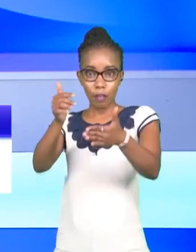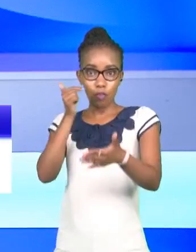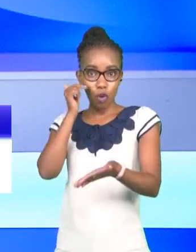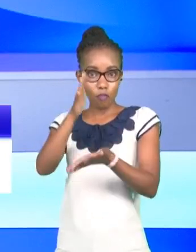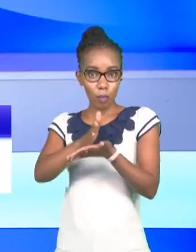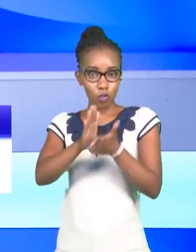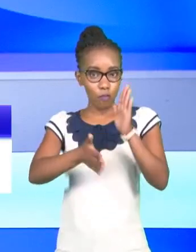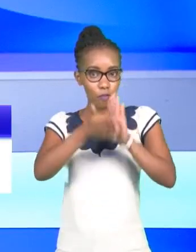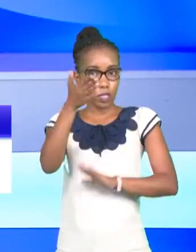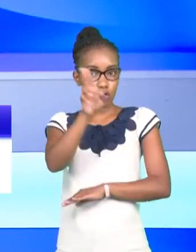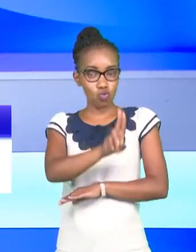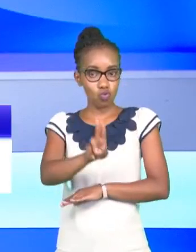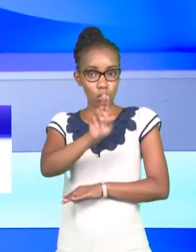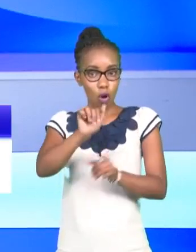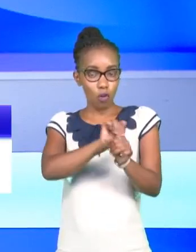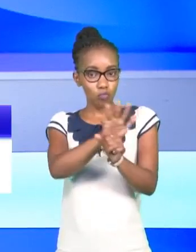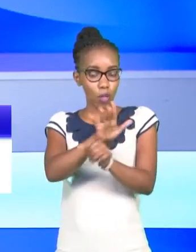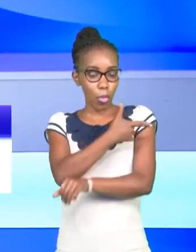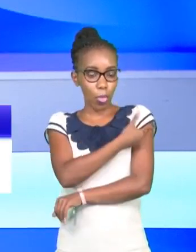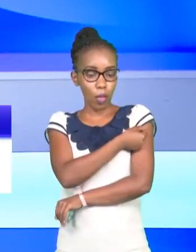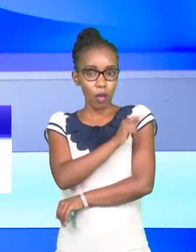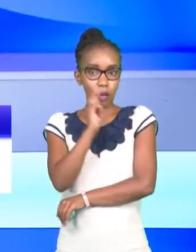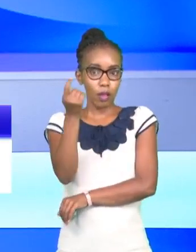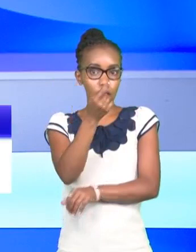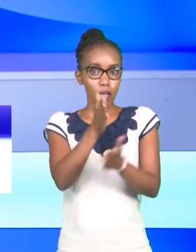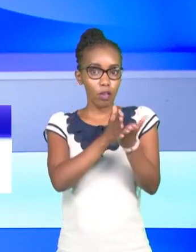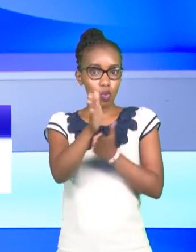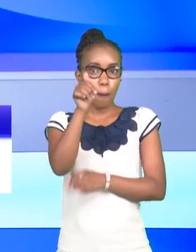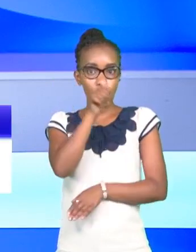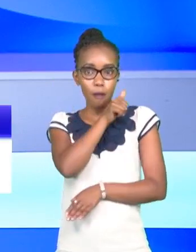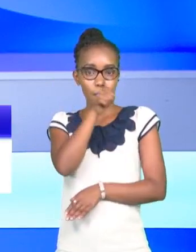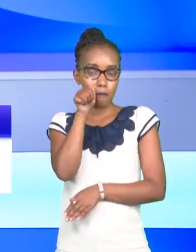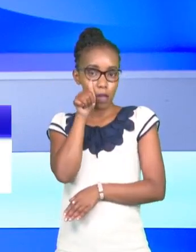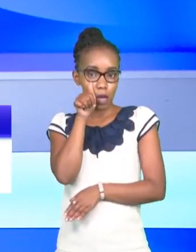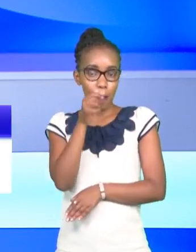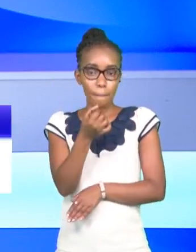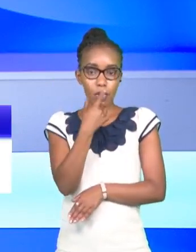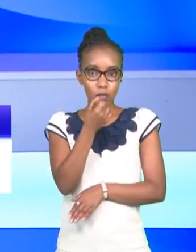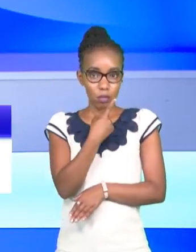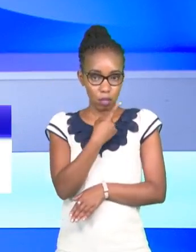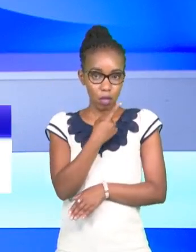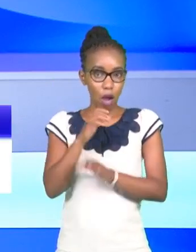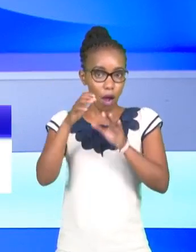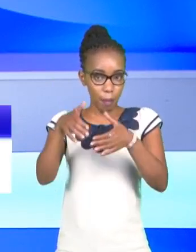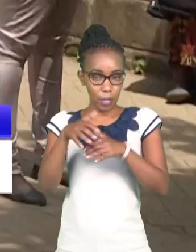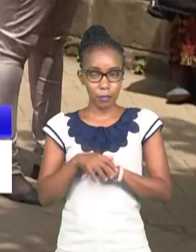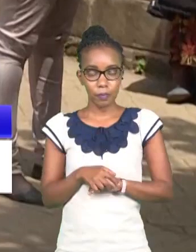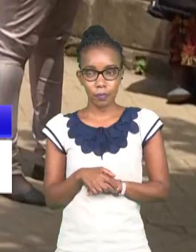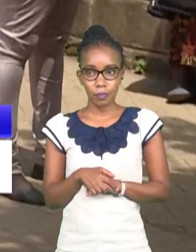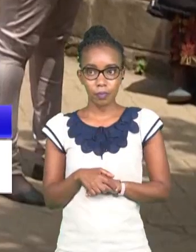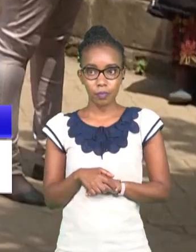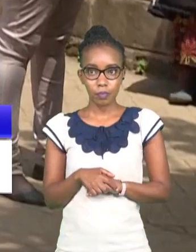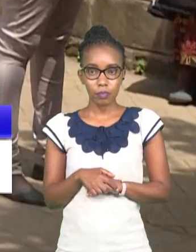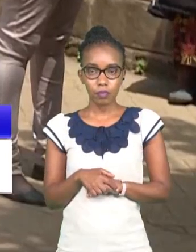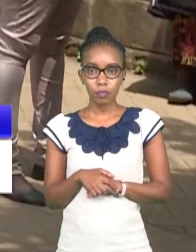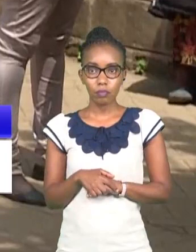Russian manufactured COVID-19 vaccine in Kenya through a private pharmacy. Daniel Kariuki has more. It has